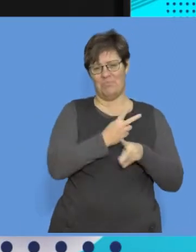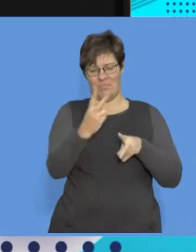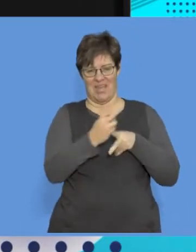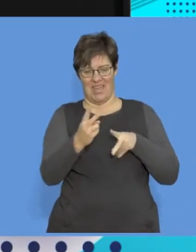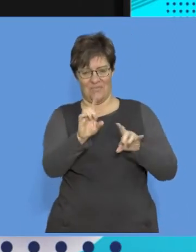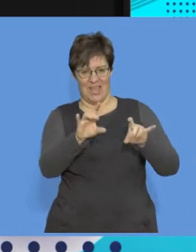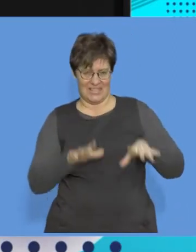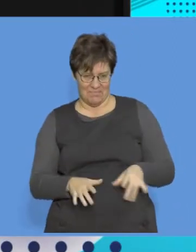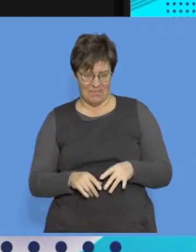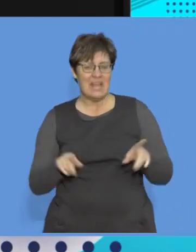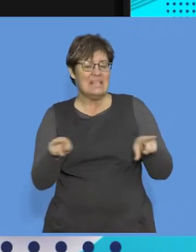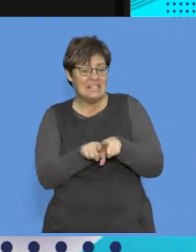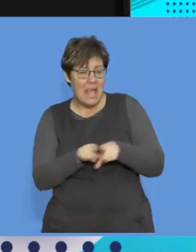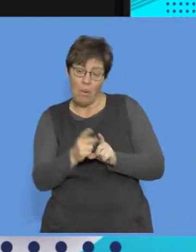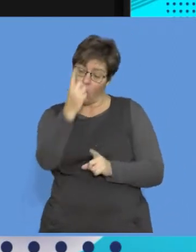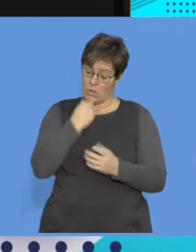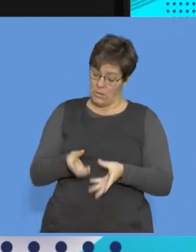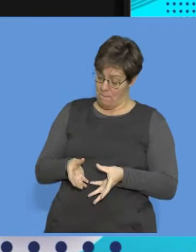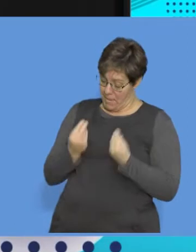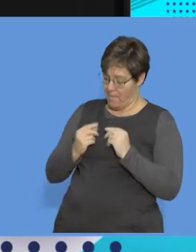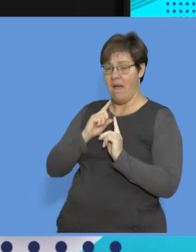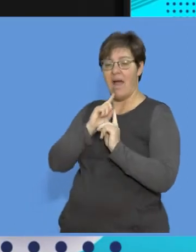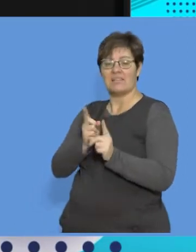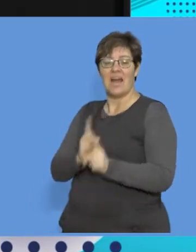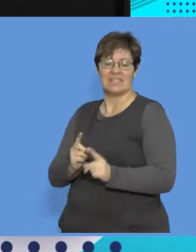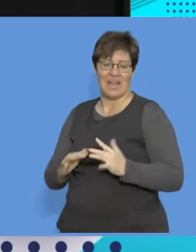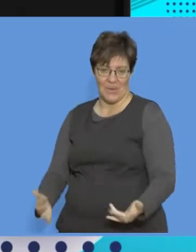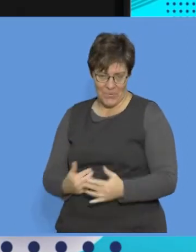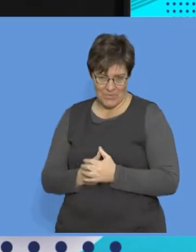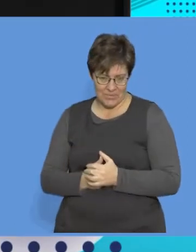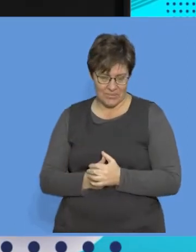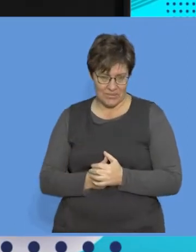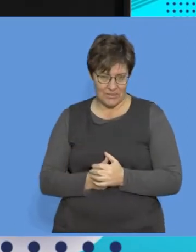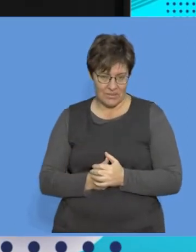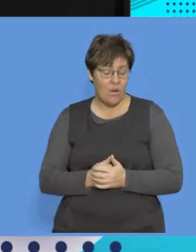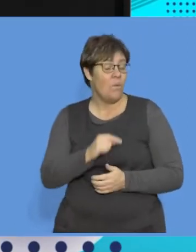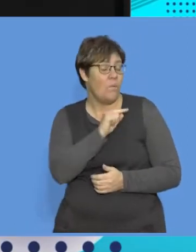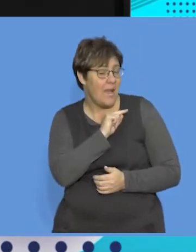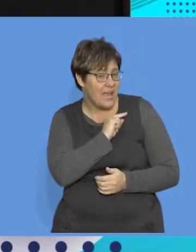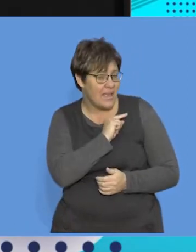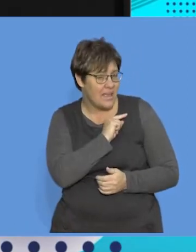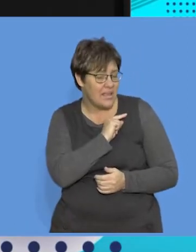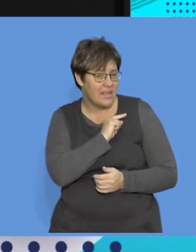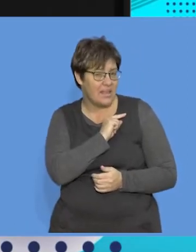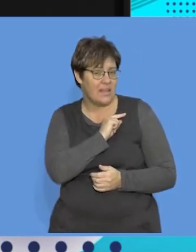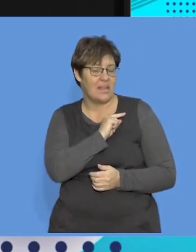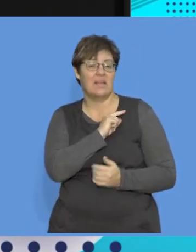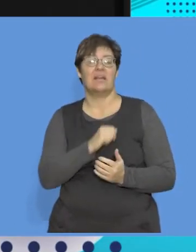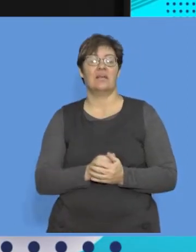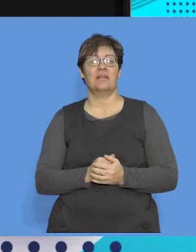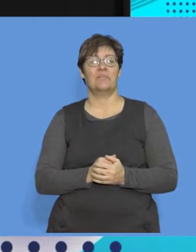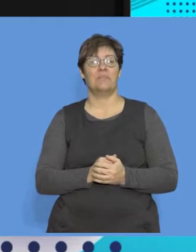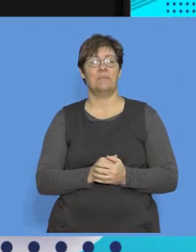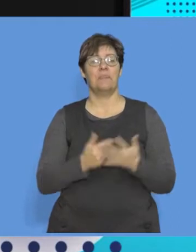and in the answering of questions. Because whatever you do, you're going to need to make sure that you have